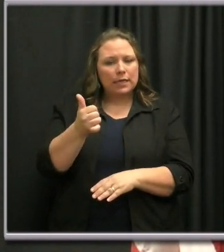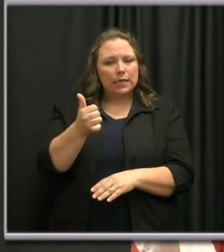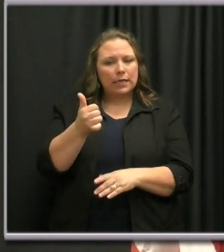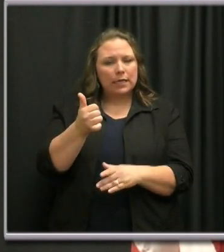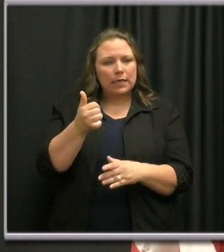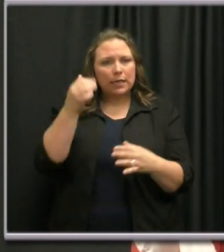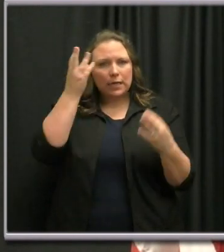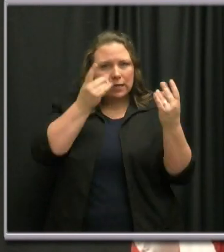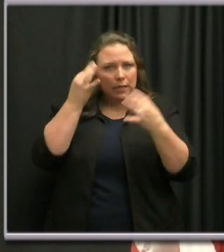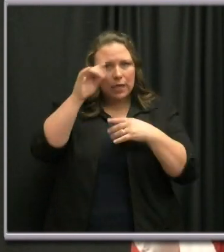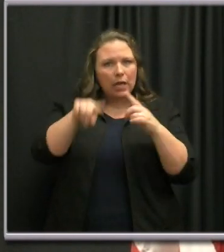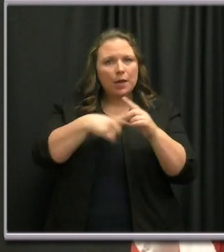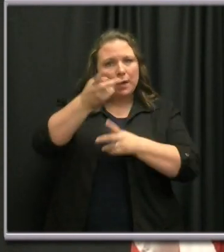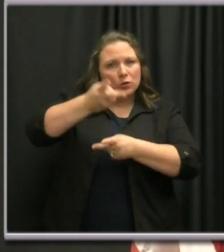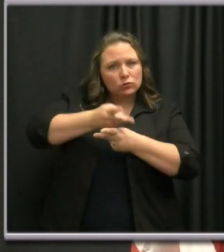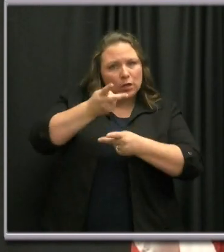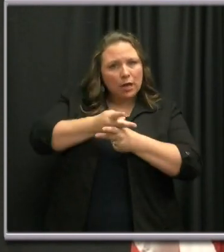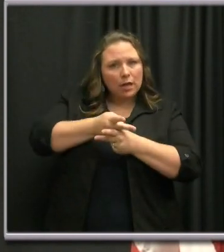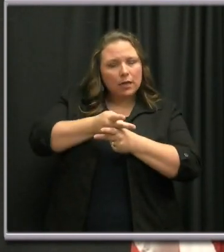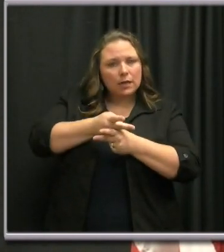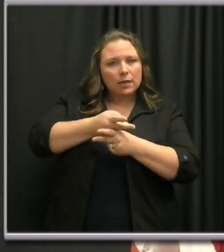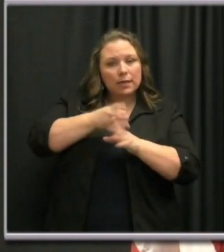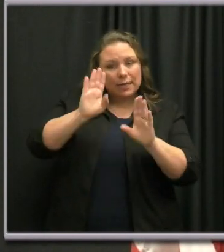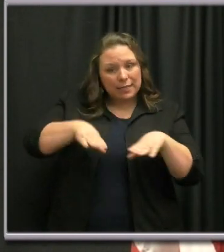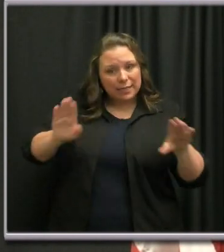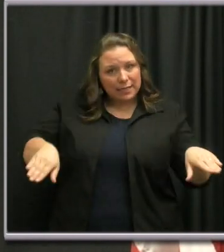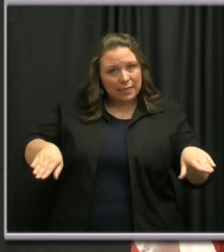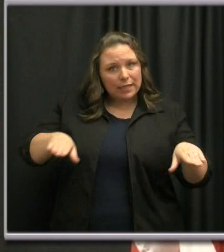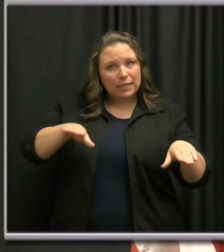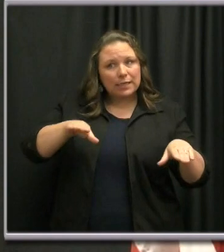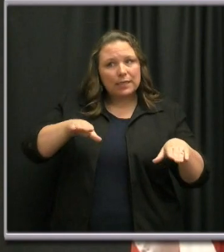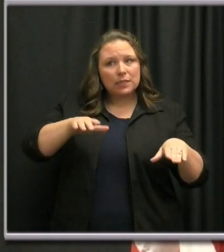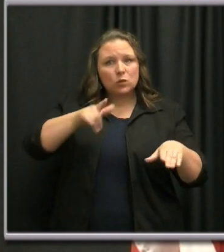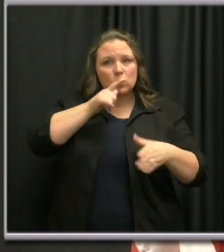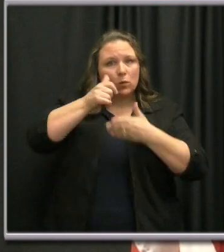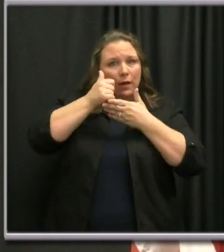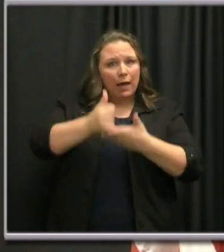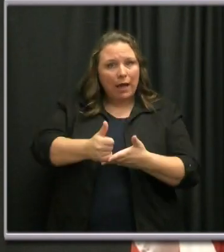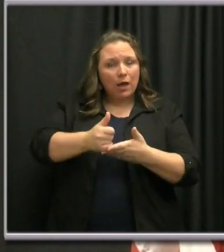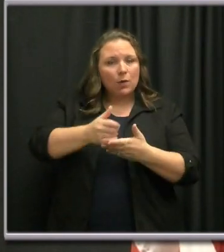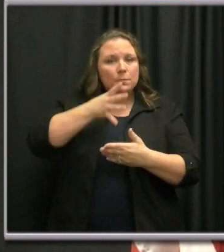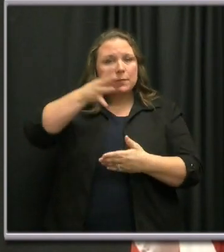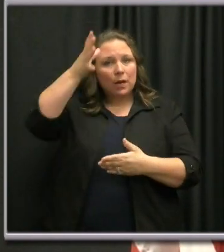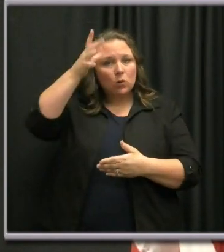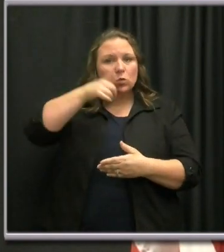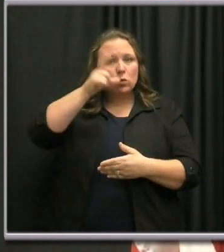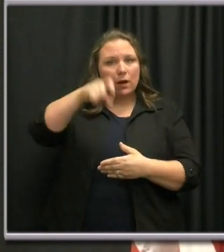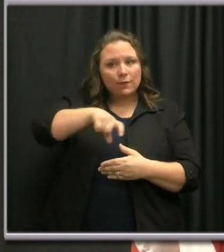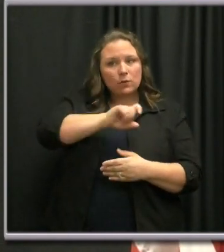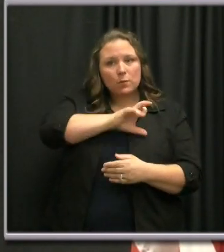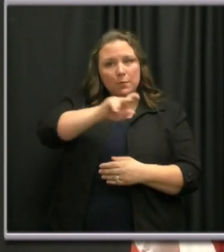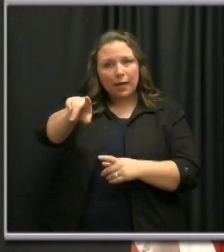childcare options or anything to deal with parents who might be having to go back to work?